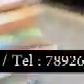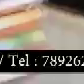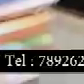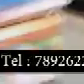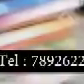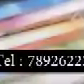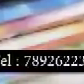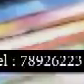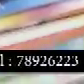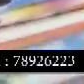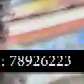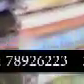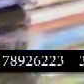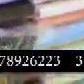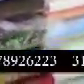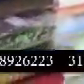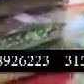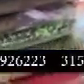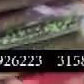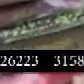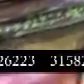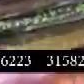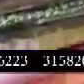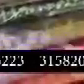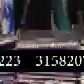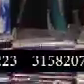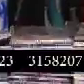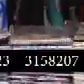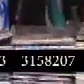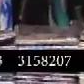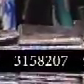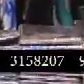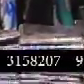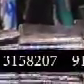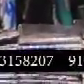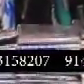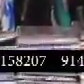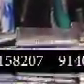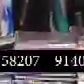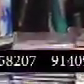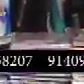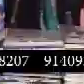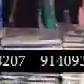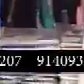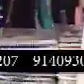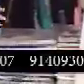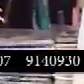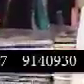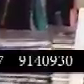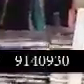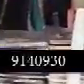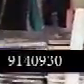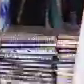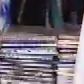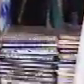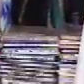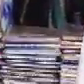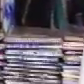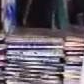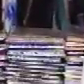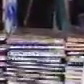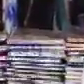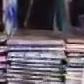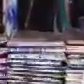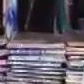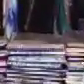la 5-star Jesna mooy Jesna bi gën a pire moom la ñoo tube palmaan bi gën a fort moom la ñoo liggéeyee ñun rek si